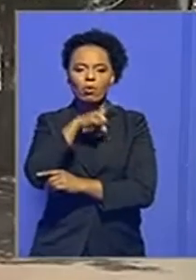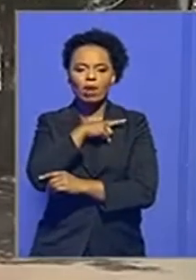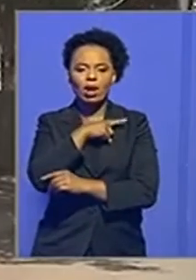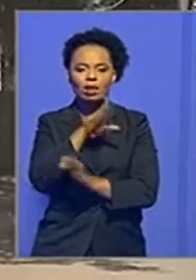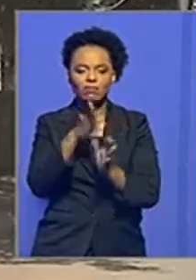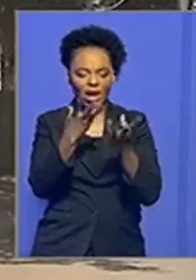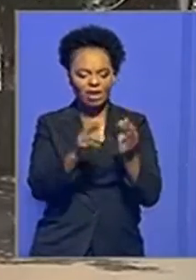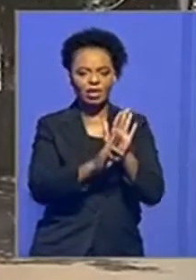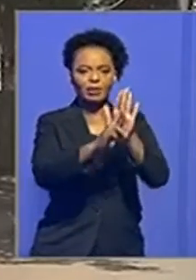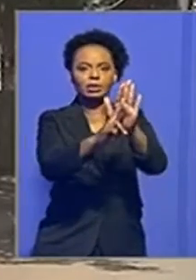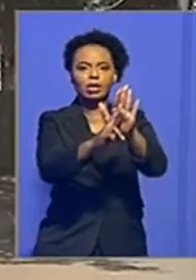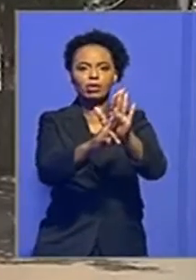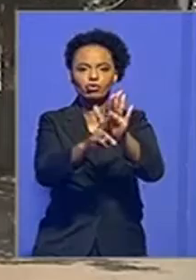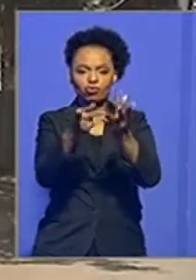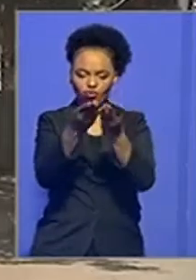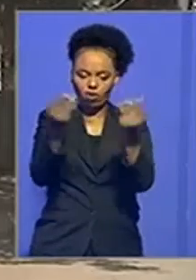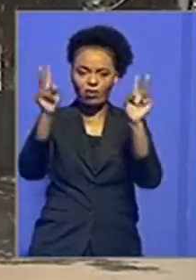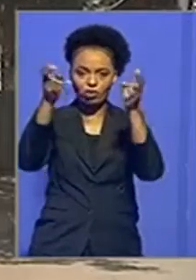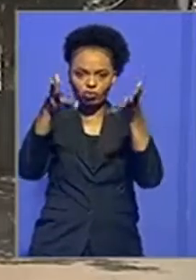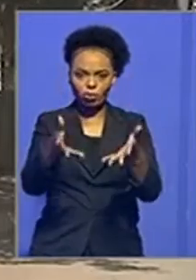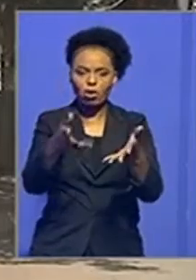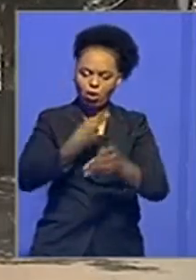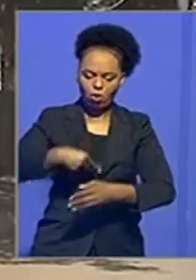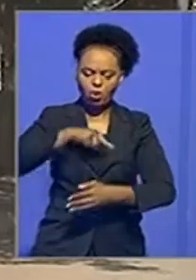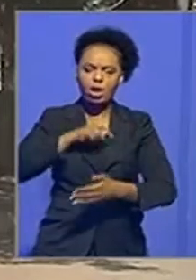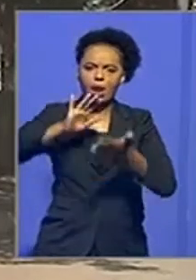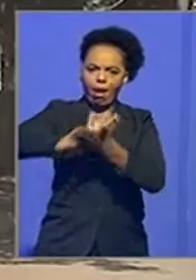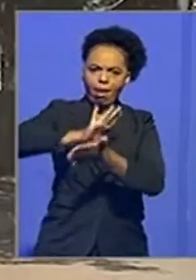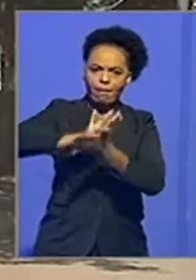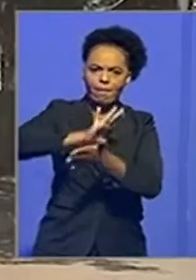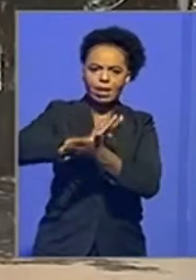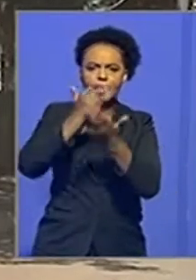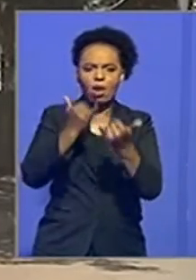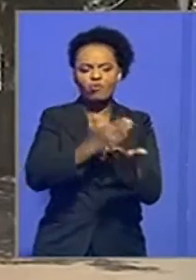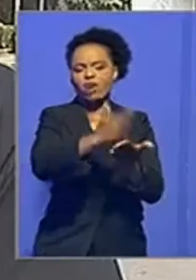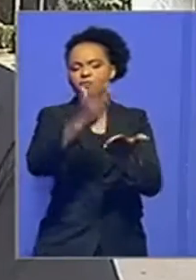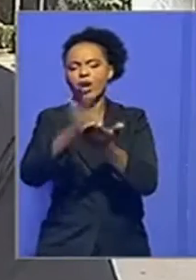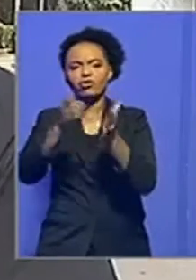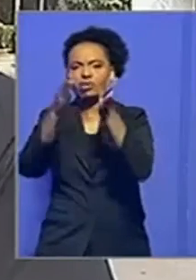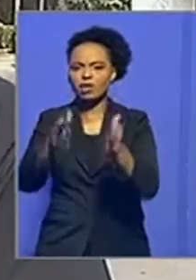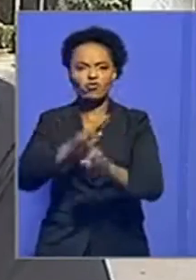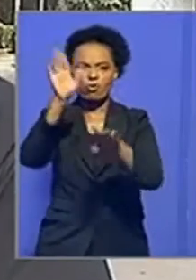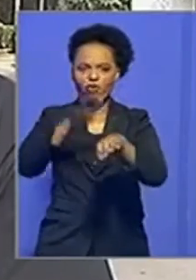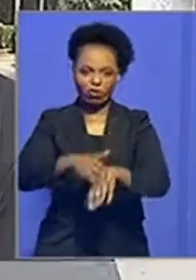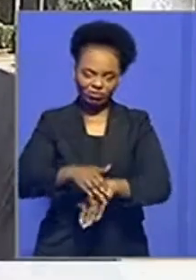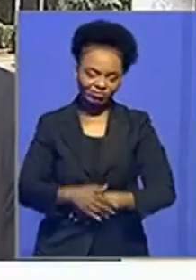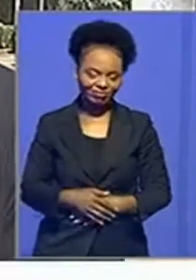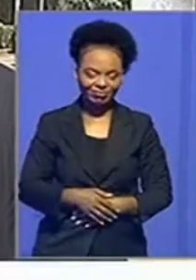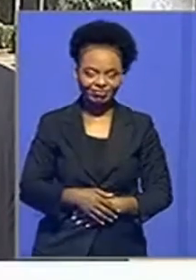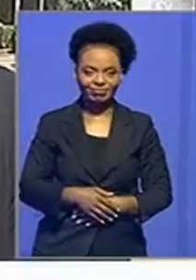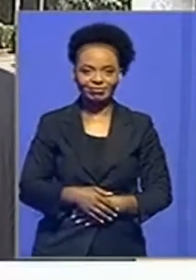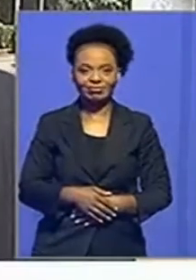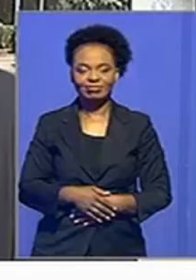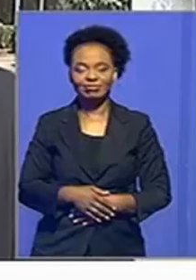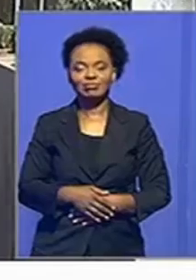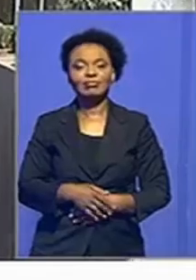to address such issues. So we're very happy that there won't be any exclusion of students. UNISA ho na le di-student tse